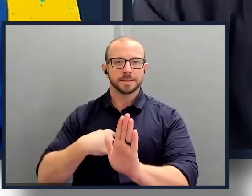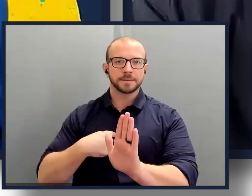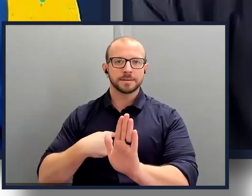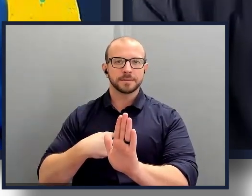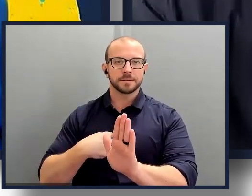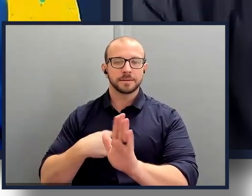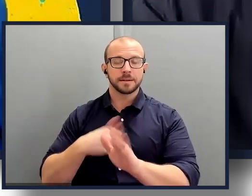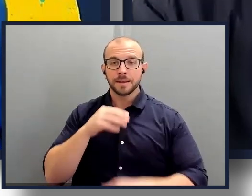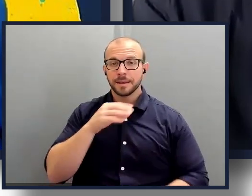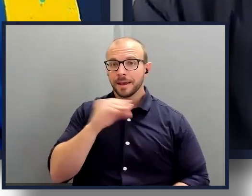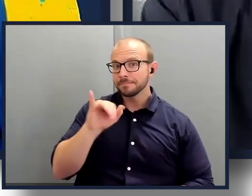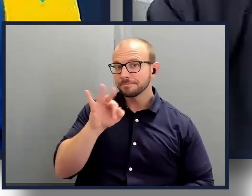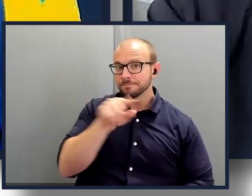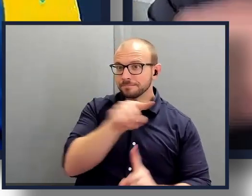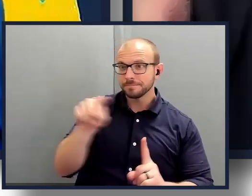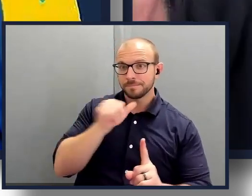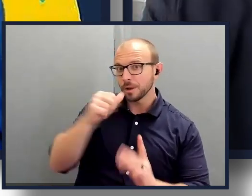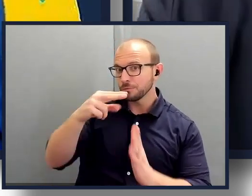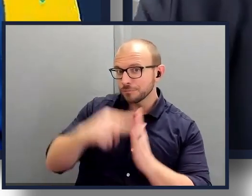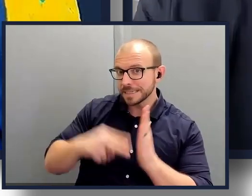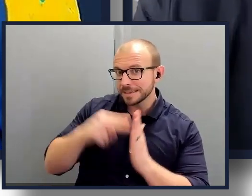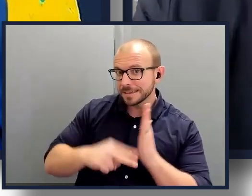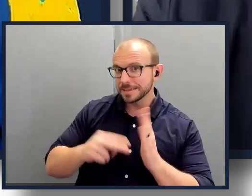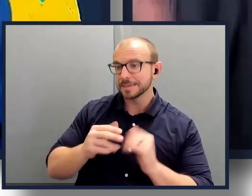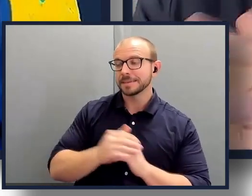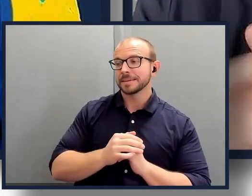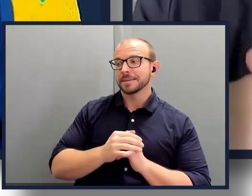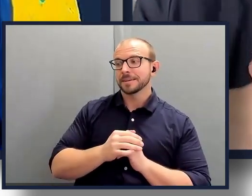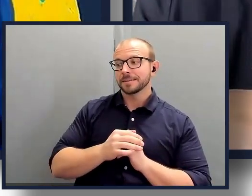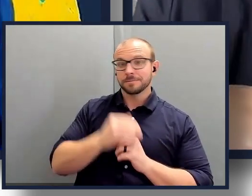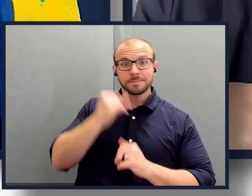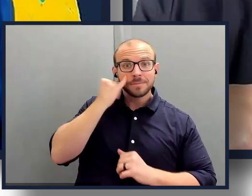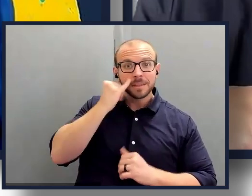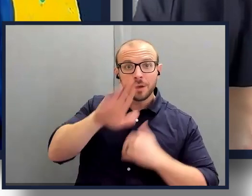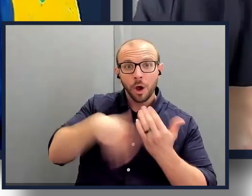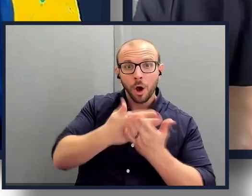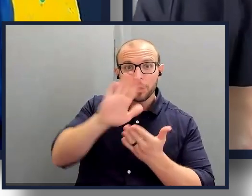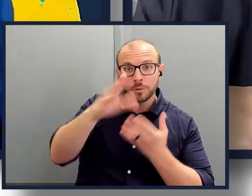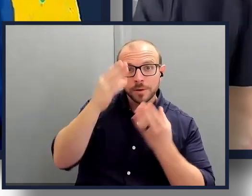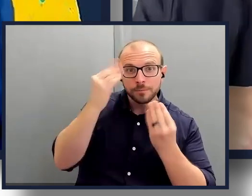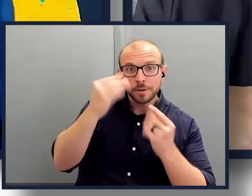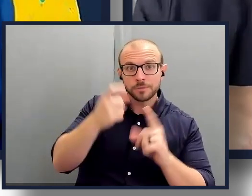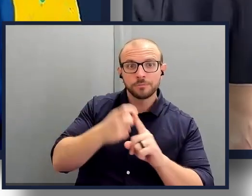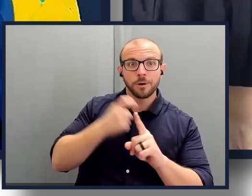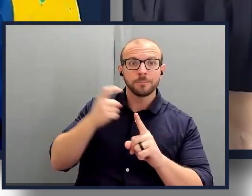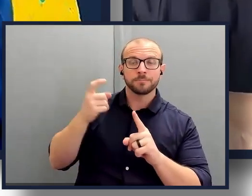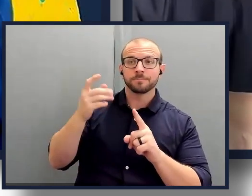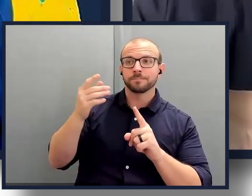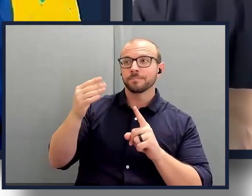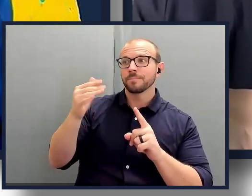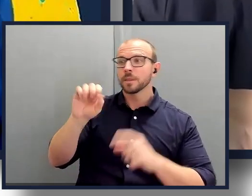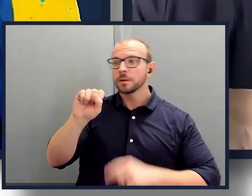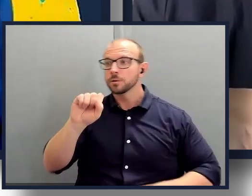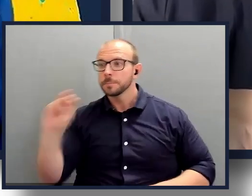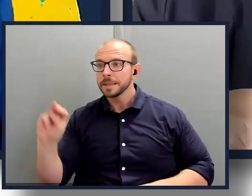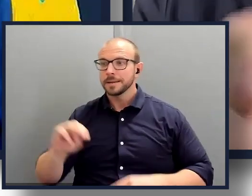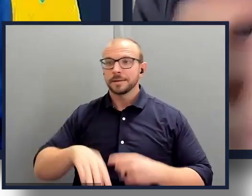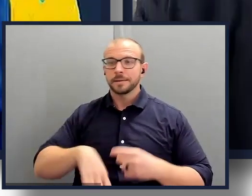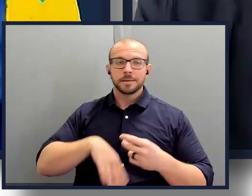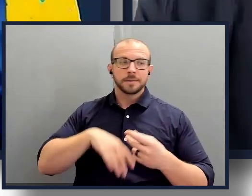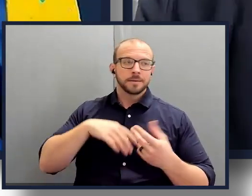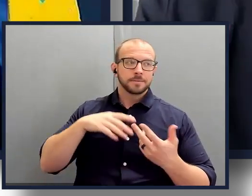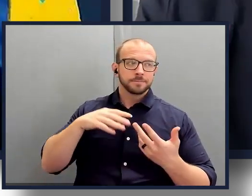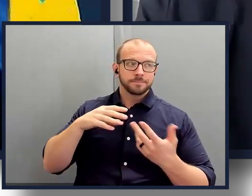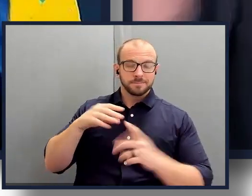reading and you're getting your information from social media, where